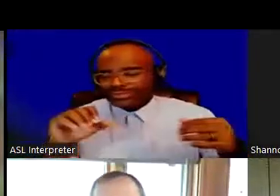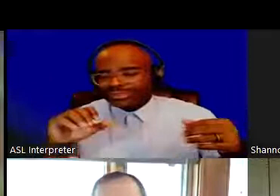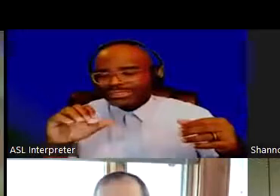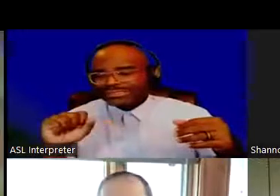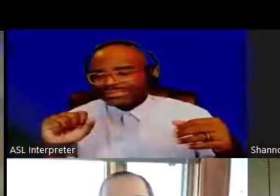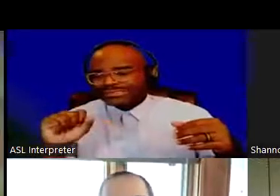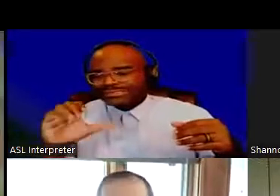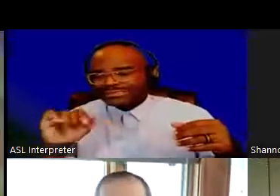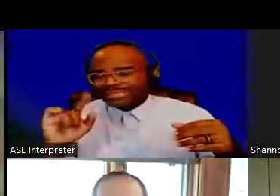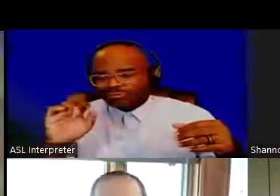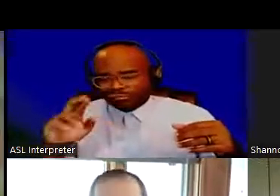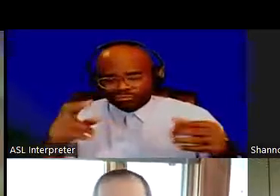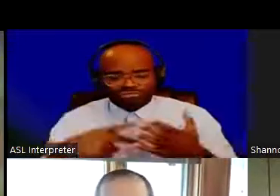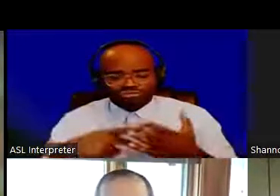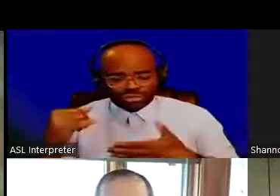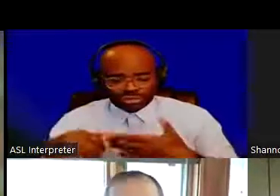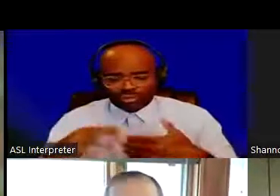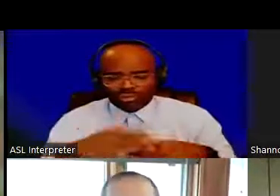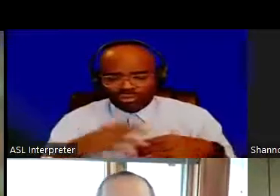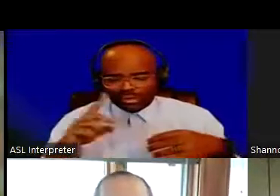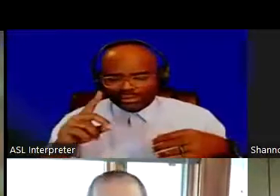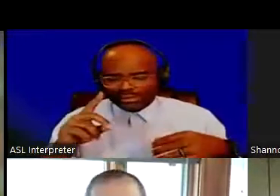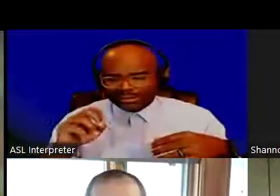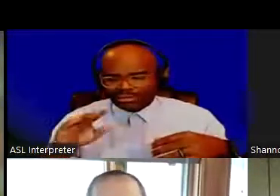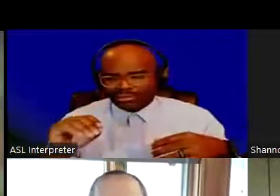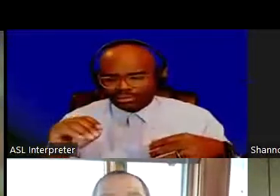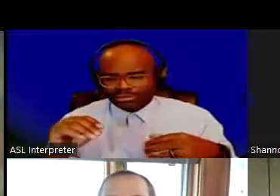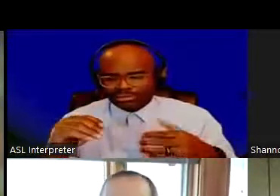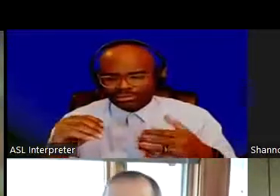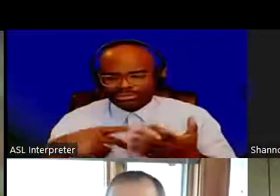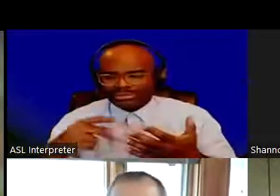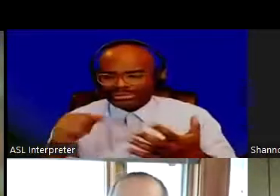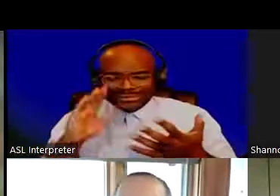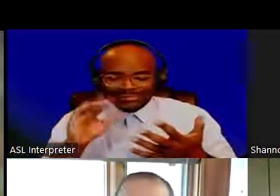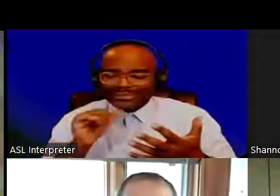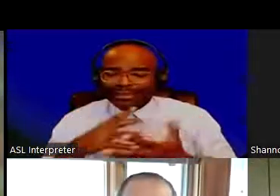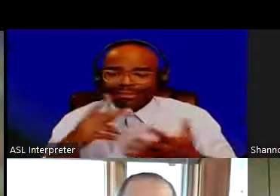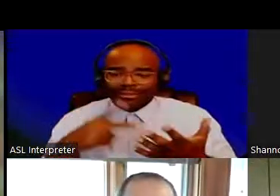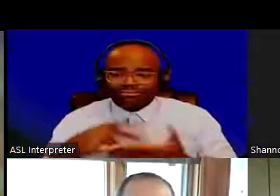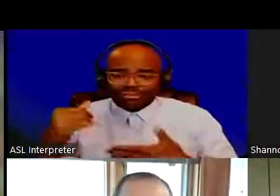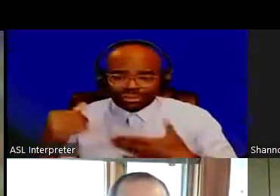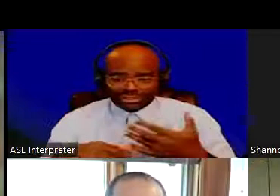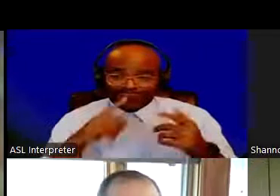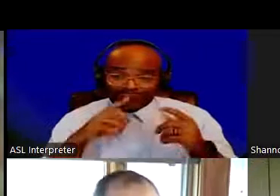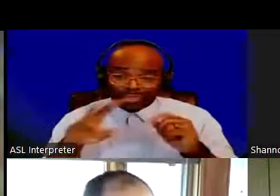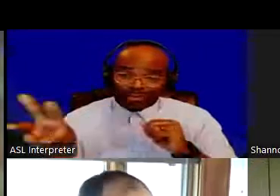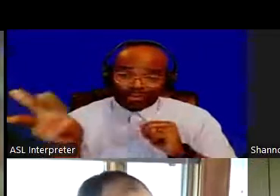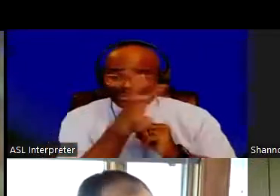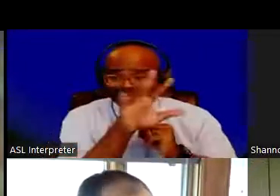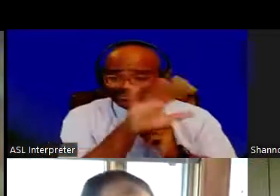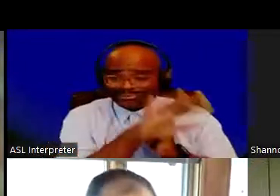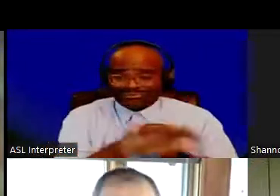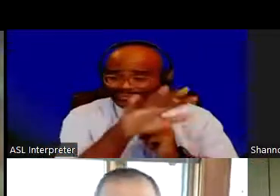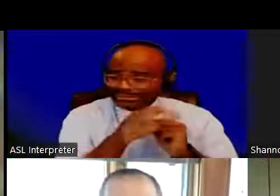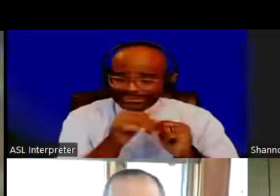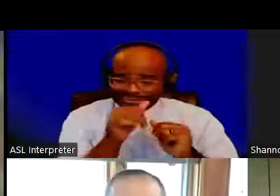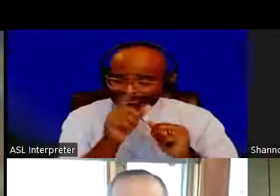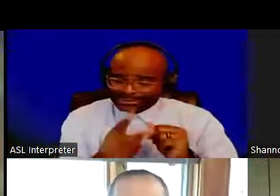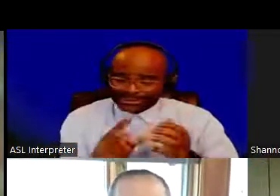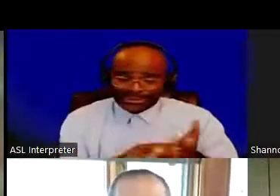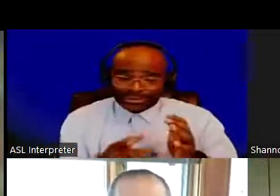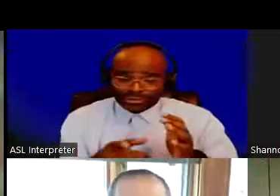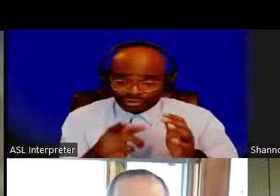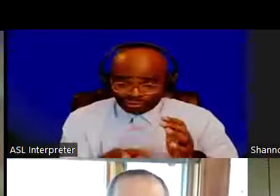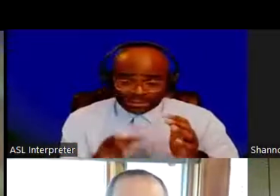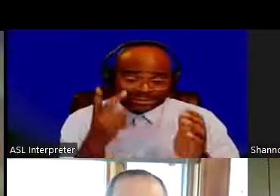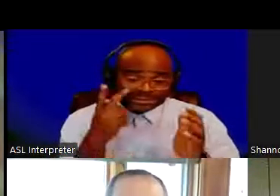projects on the demonstration website, and just people are noticing that there are not a lot of projects out west. And so the question is, have you